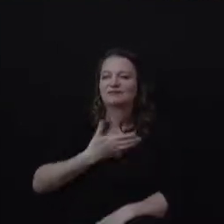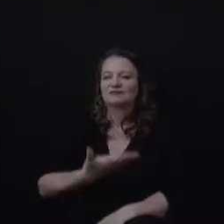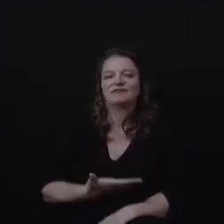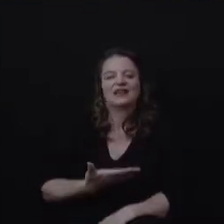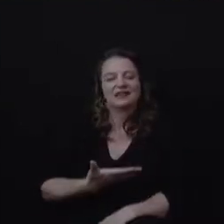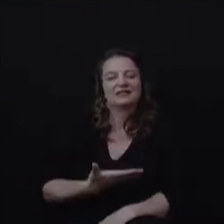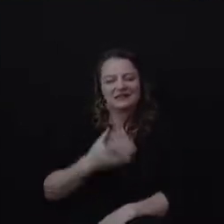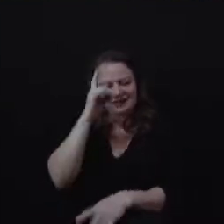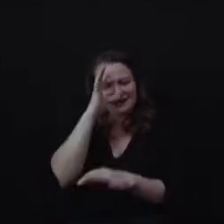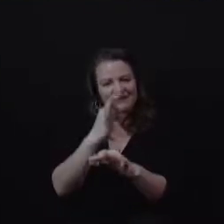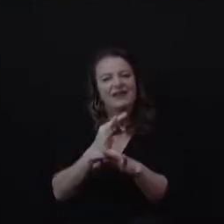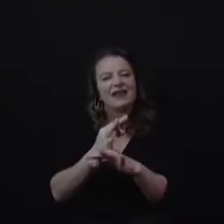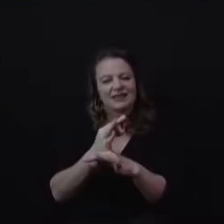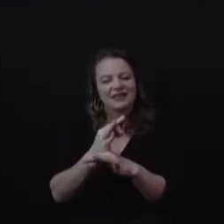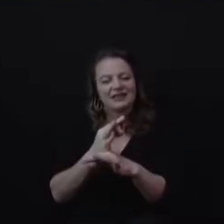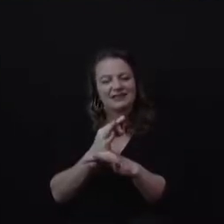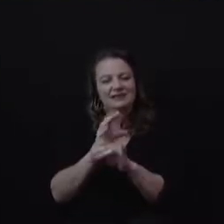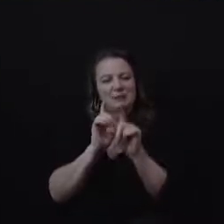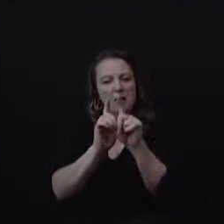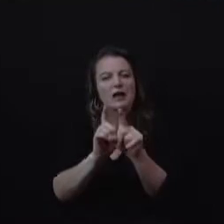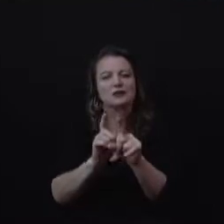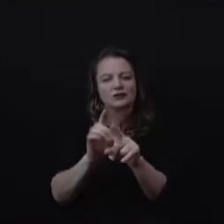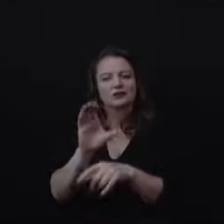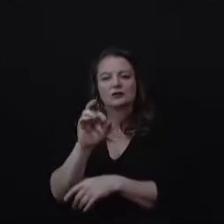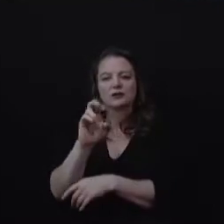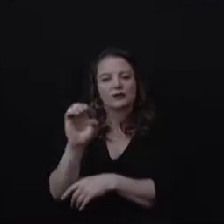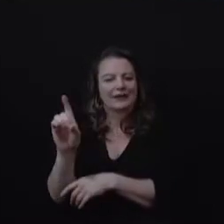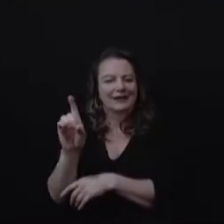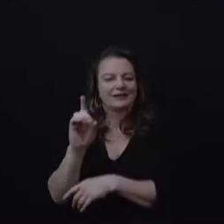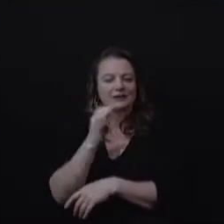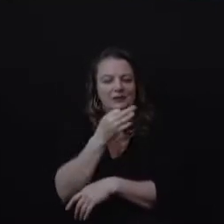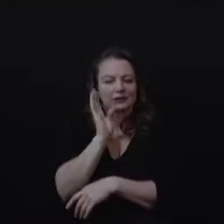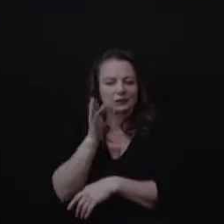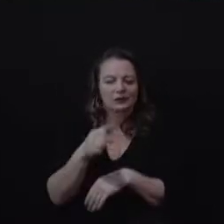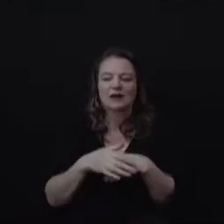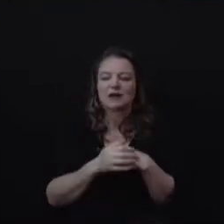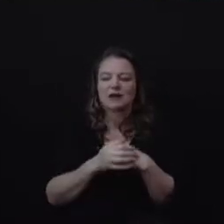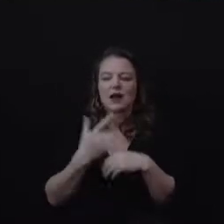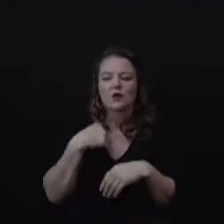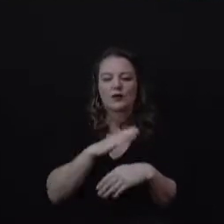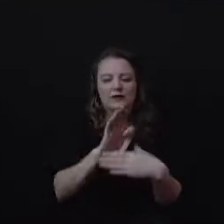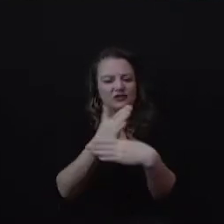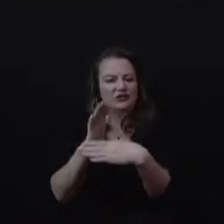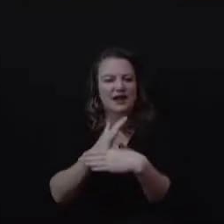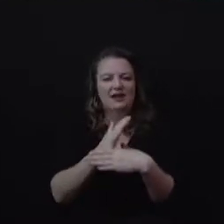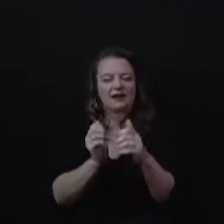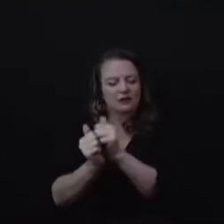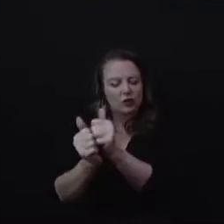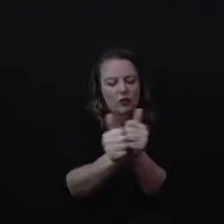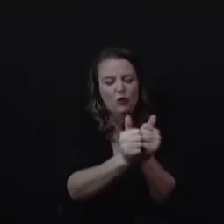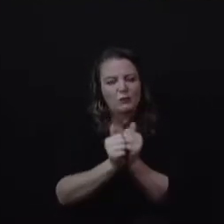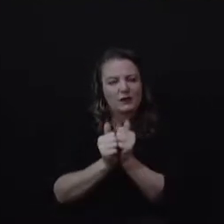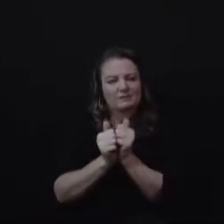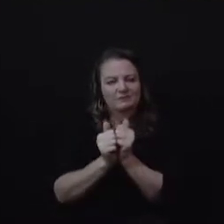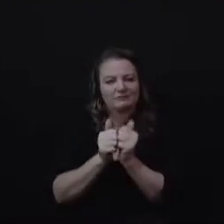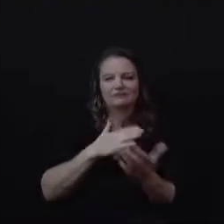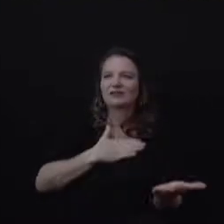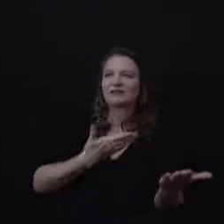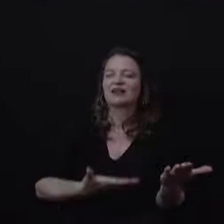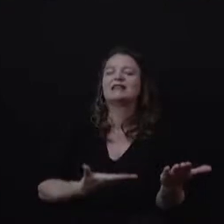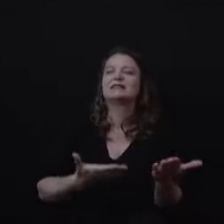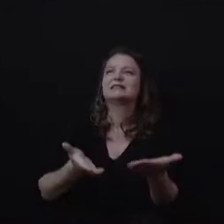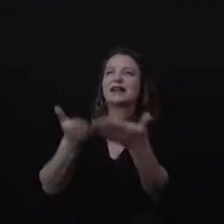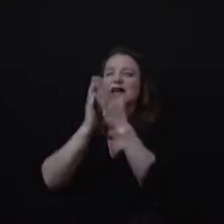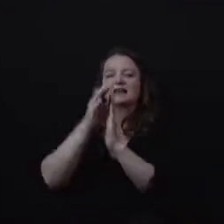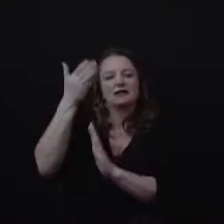in a moment, and as we do that and as we come and we share in a corporate confession of sin, asking God to forgive